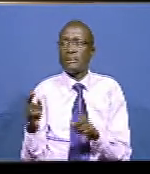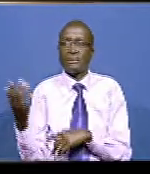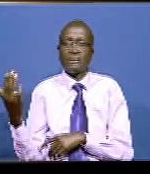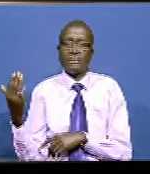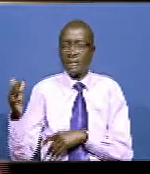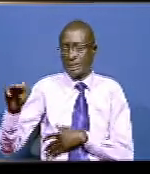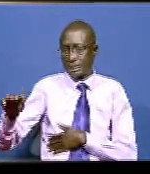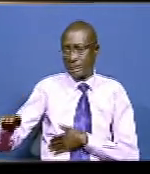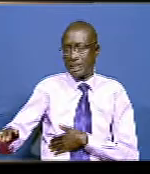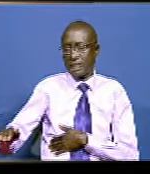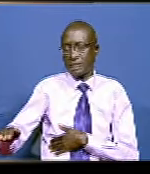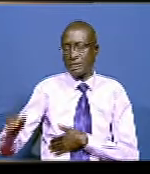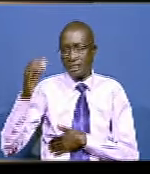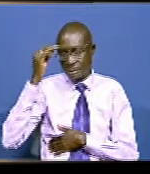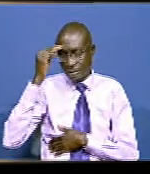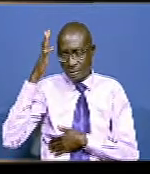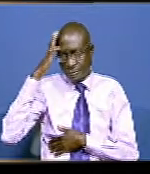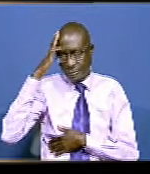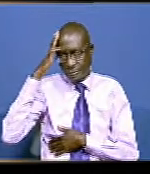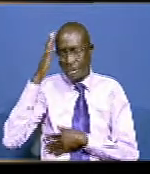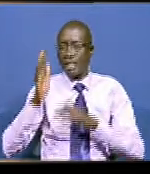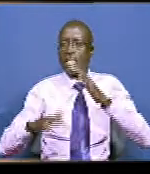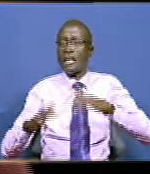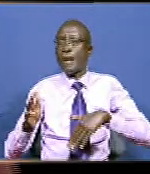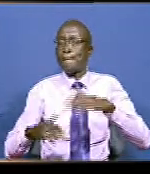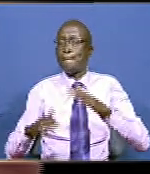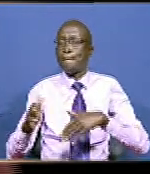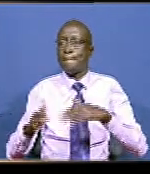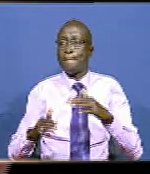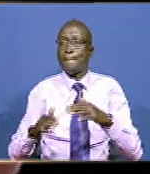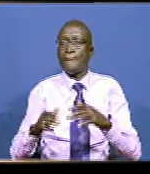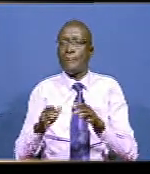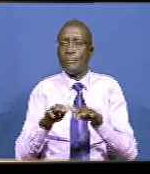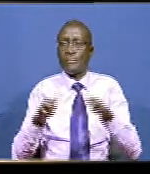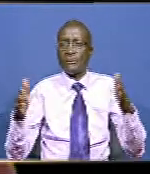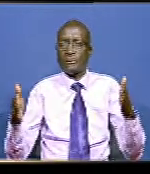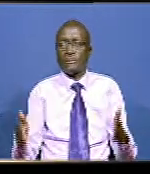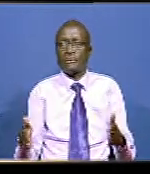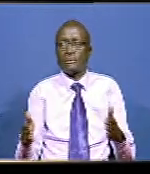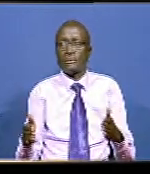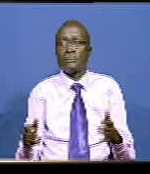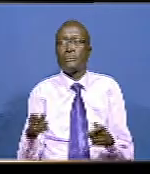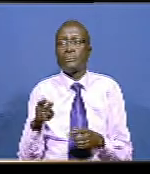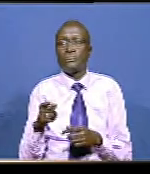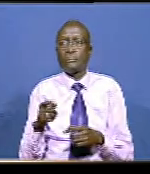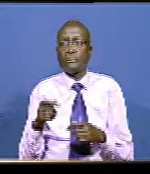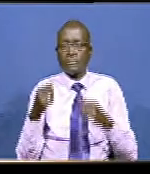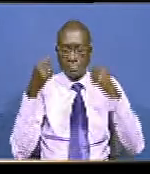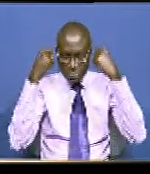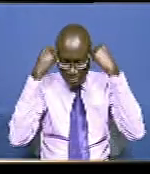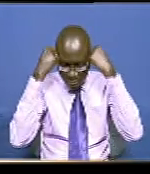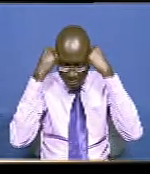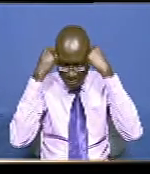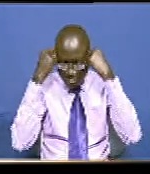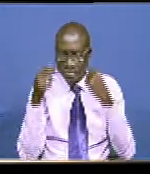kid. I can remember, I used to play drums on the desk. Sisi tulisoma kwa desk. Soma kwa polling station.